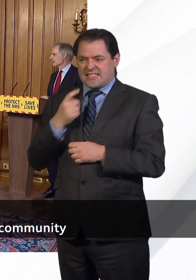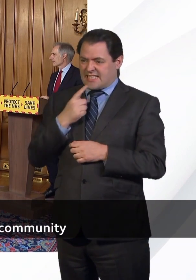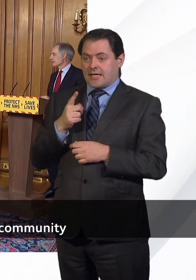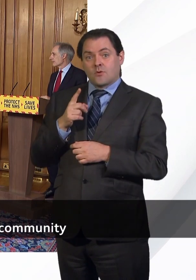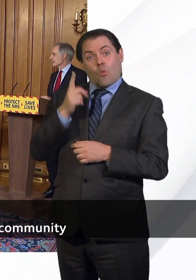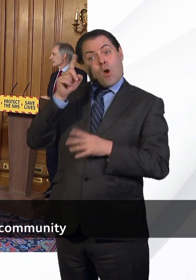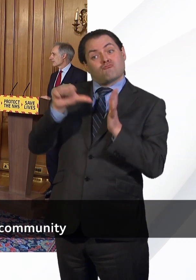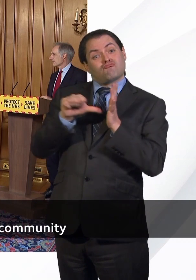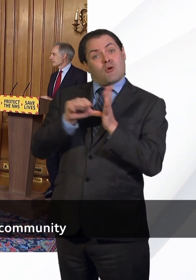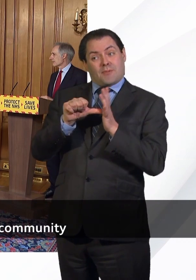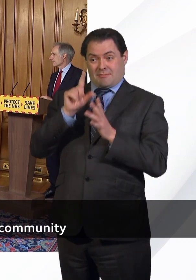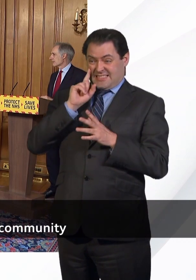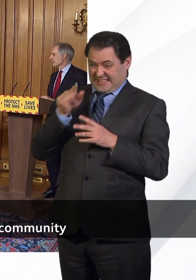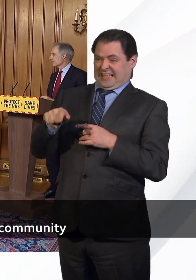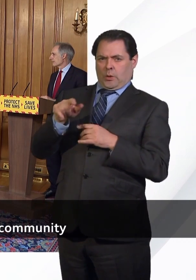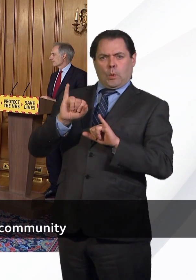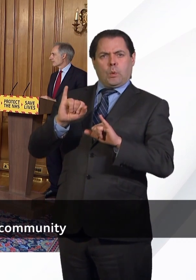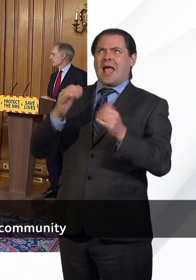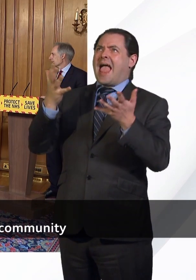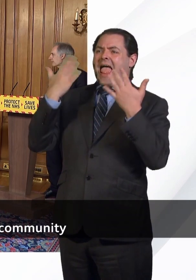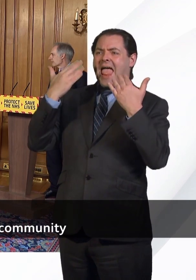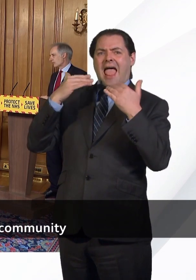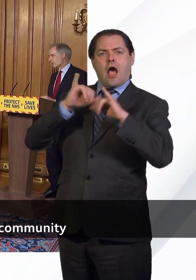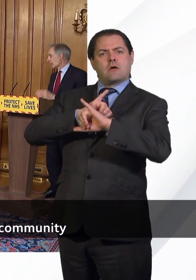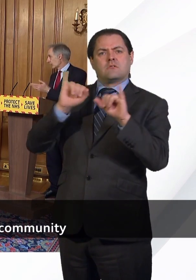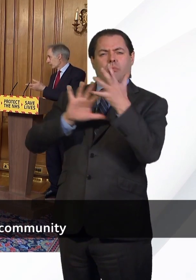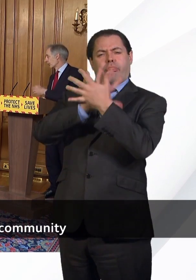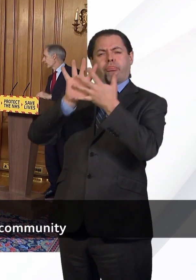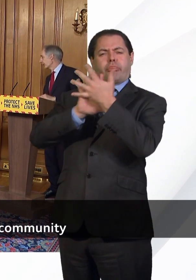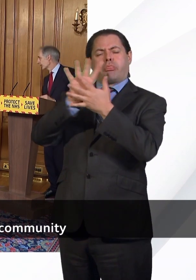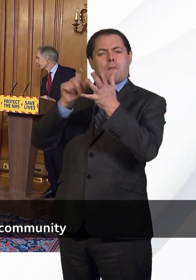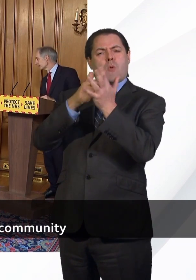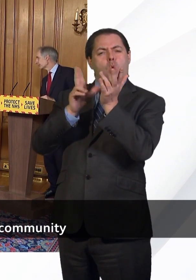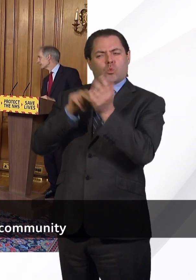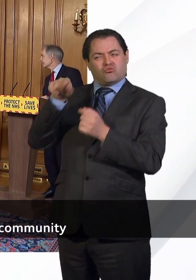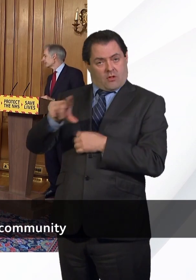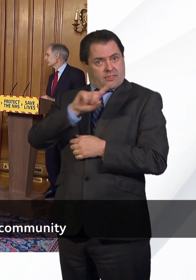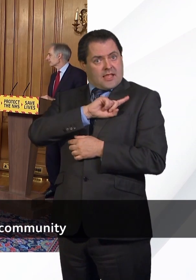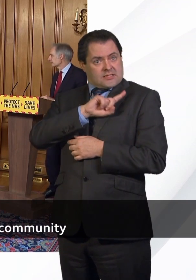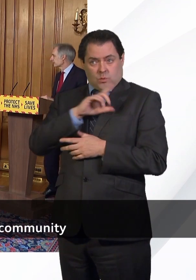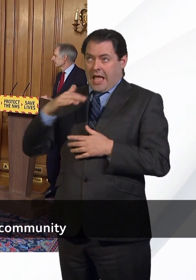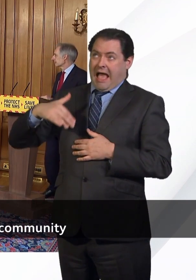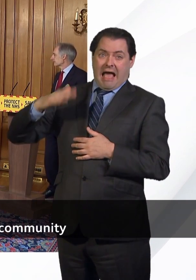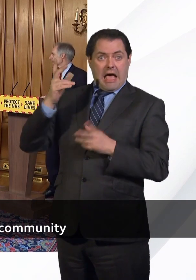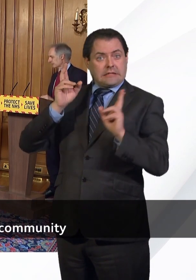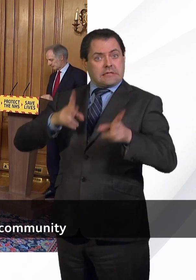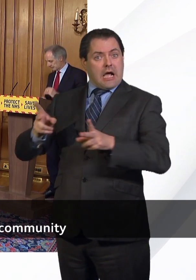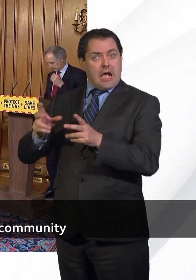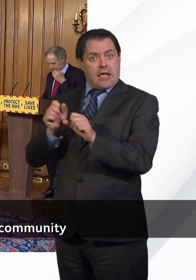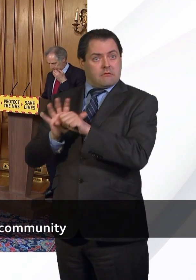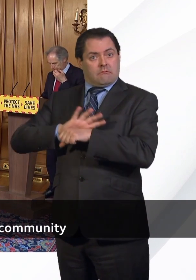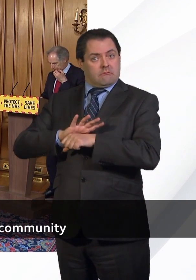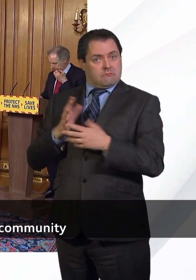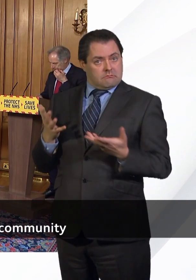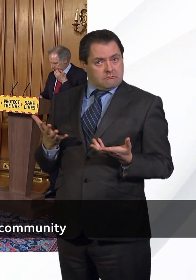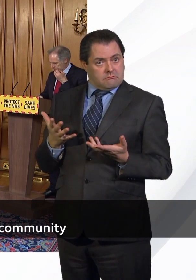deaths from COVID-19? Is SAGE looking at that or going to look at that? Thanks, Paul. Two very good questions. On